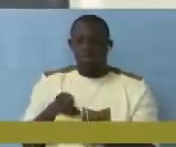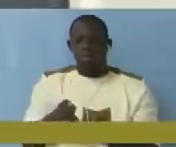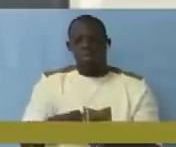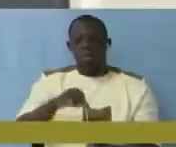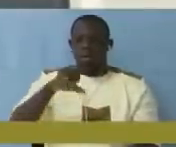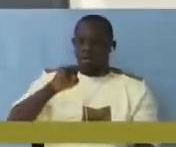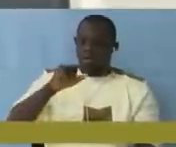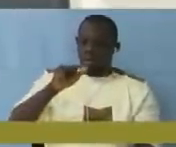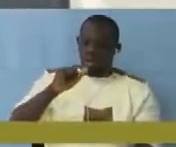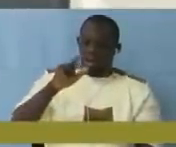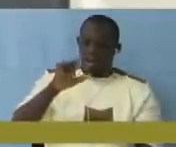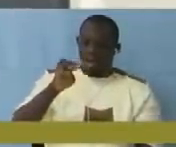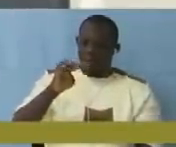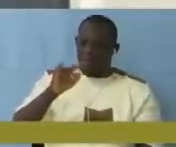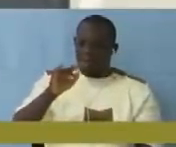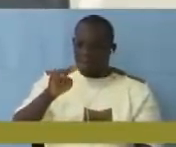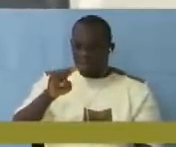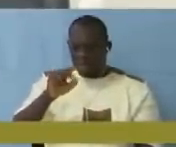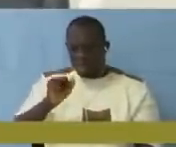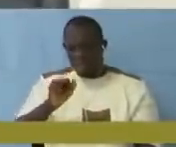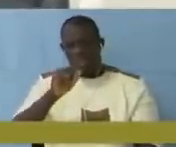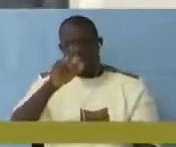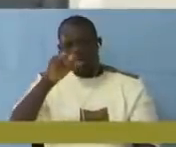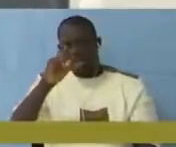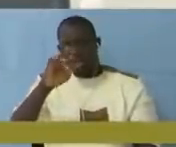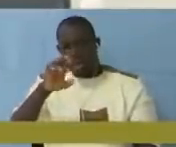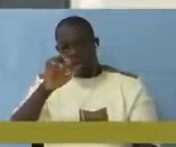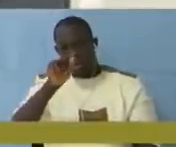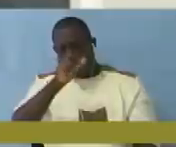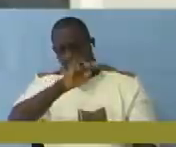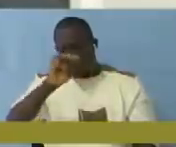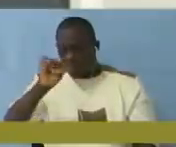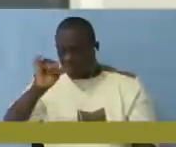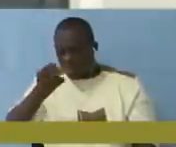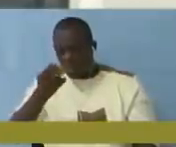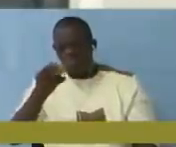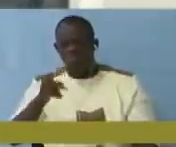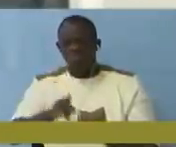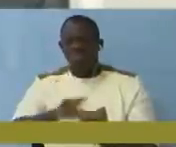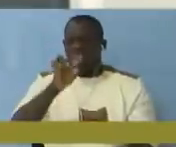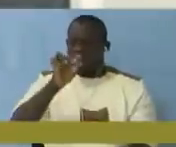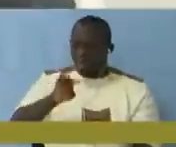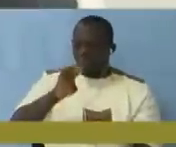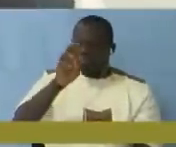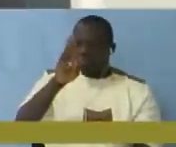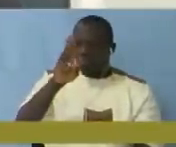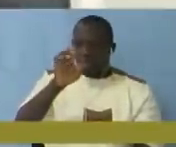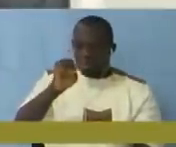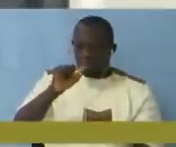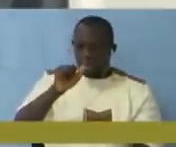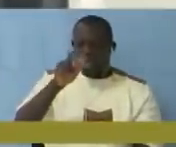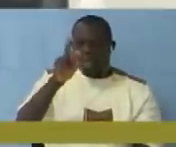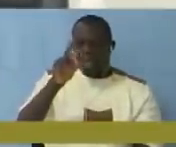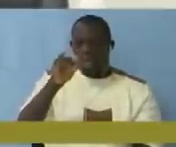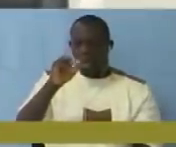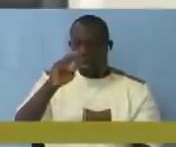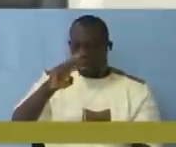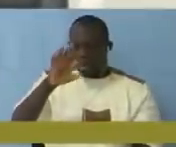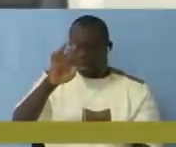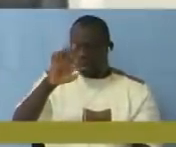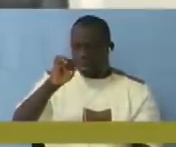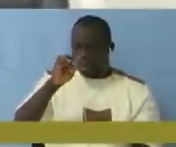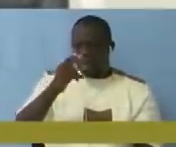Salmina Drame, Musa Kinte, Daba Marena,